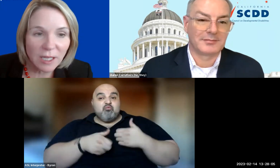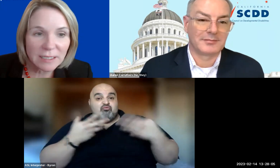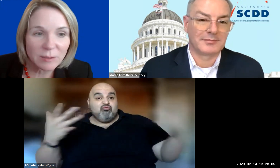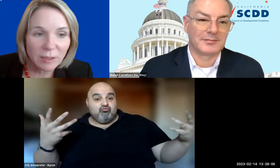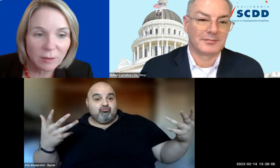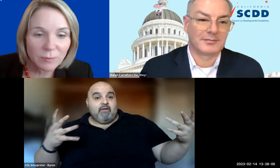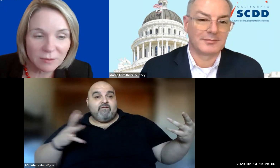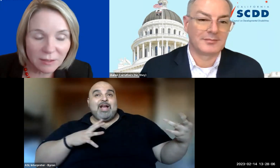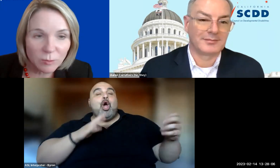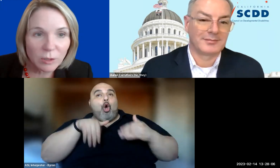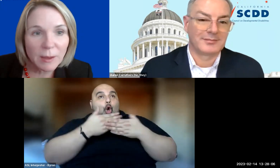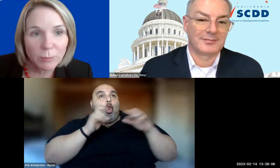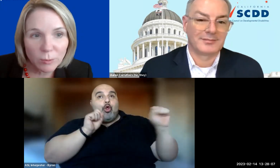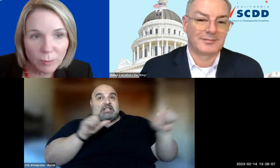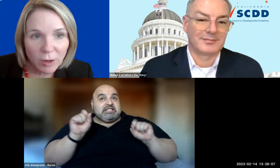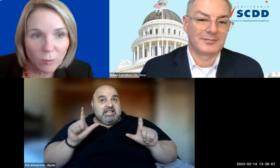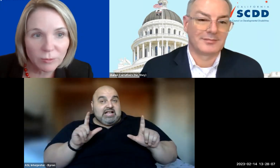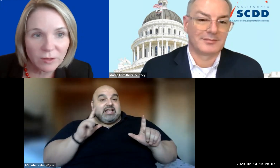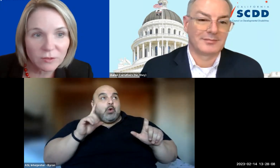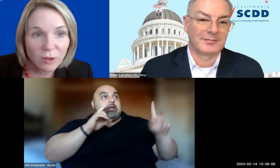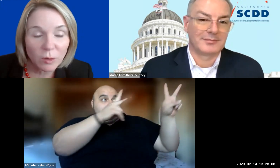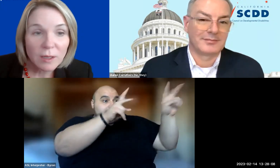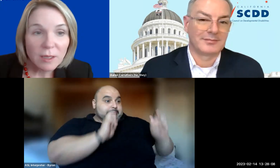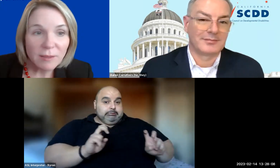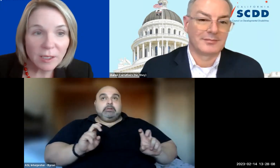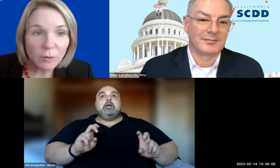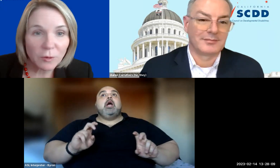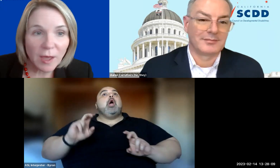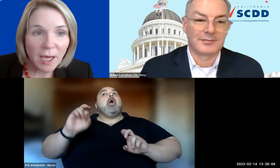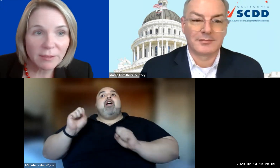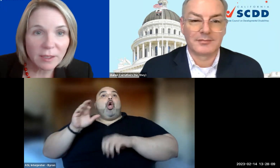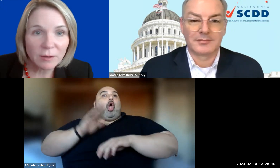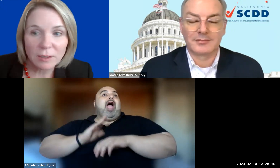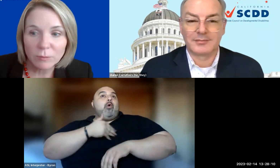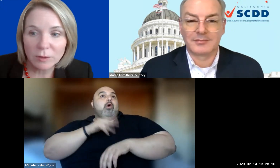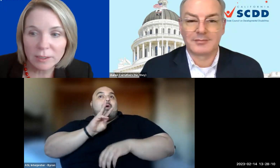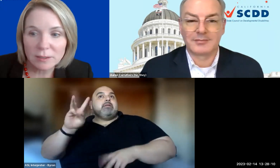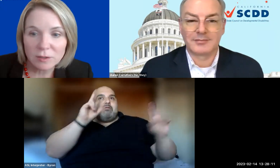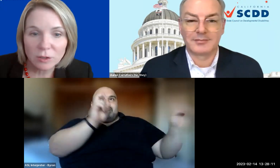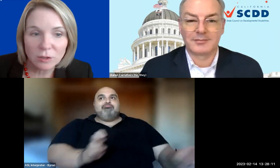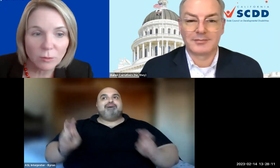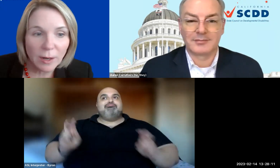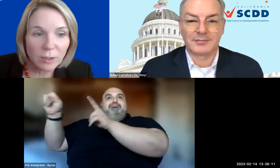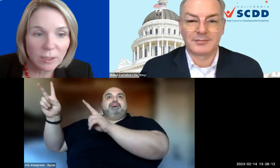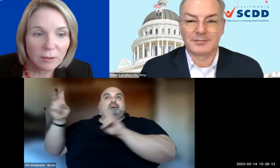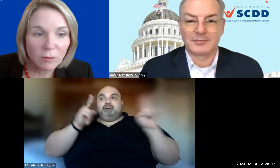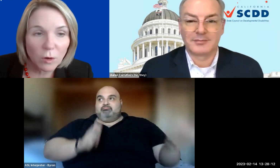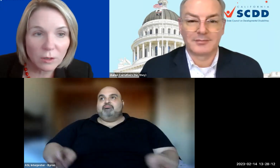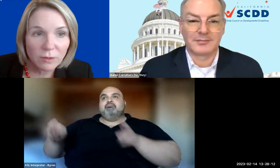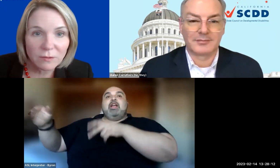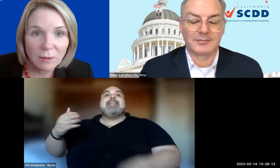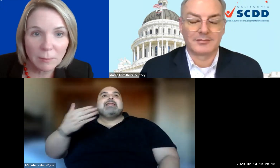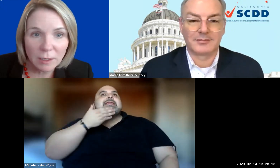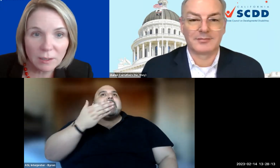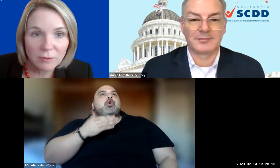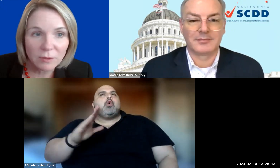all the slides and make them accessible and then put them up on our website. So thank you for that. I think it really gets us a good grounding in the work